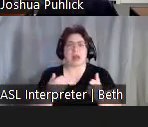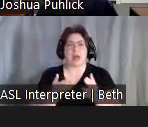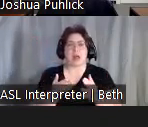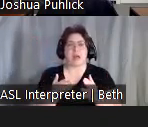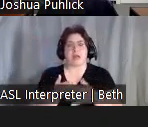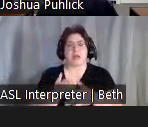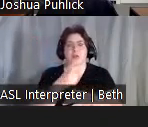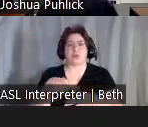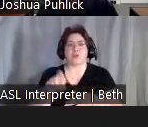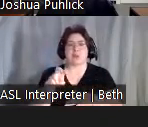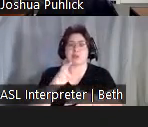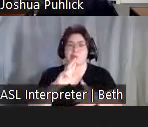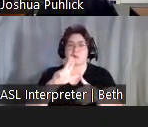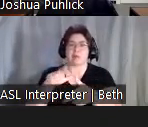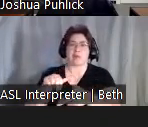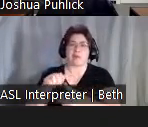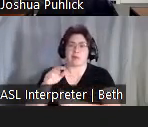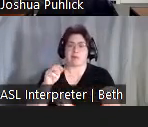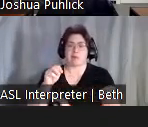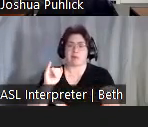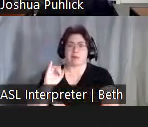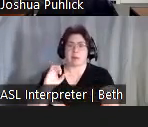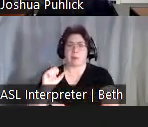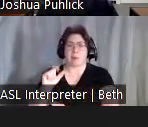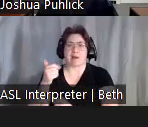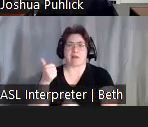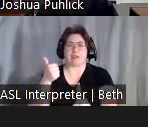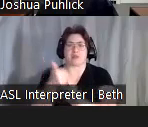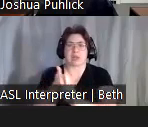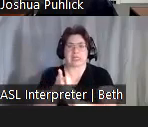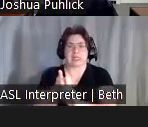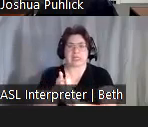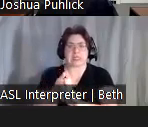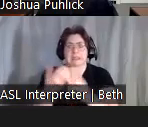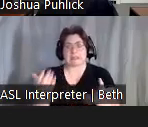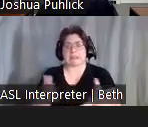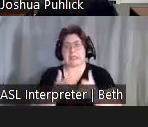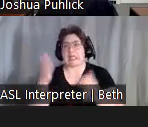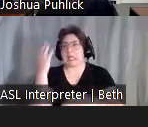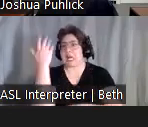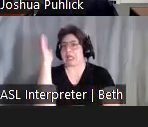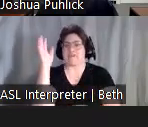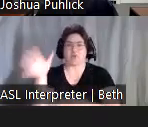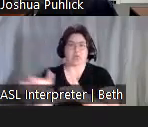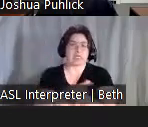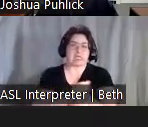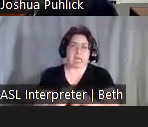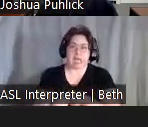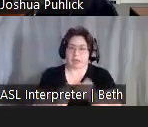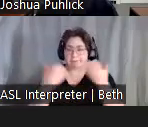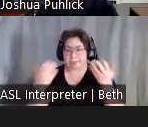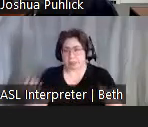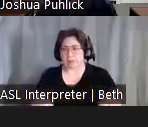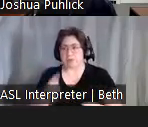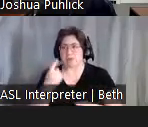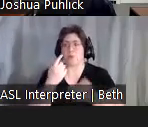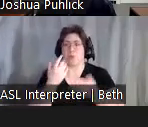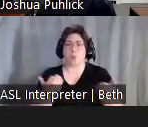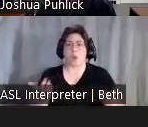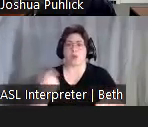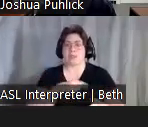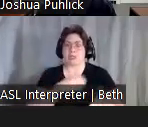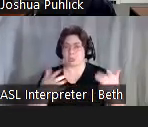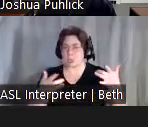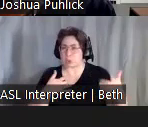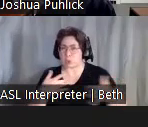Hurricane Michael happened, we had a lot of tree damage, tree mortality. So one of the things that we are concerned about